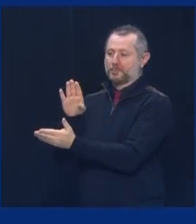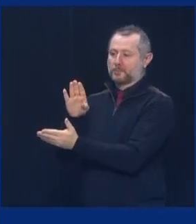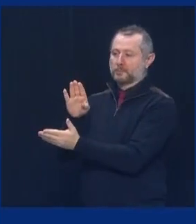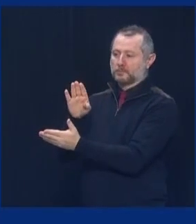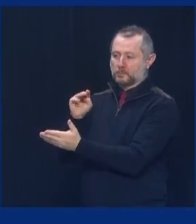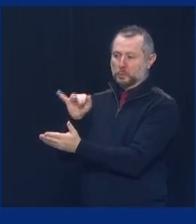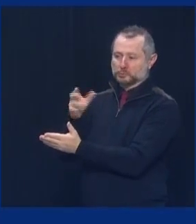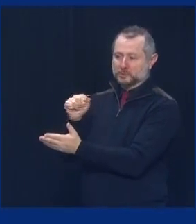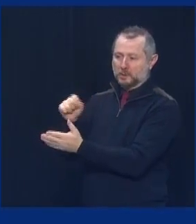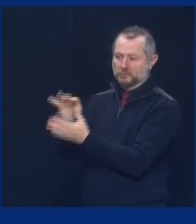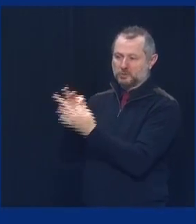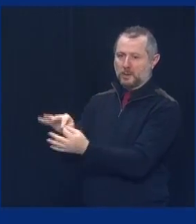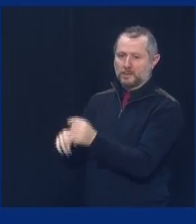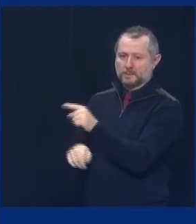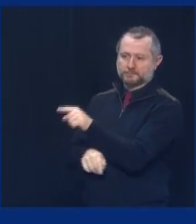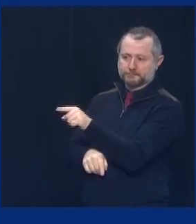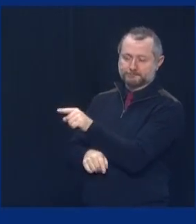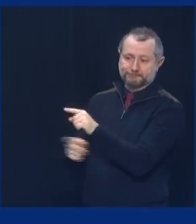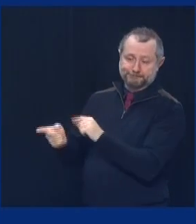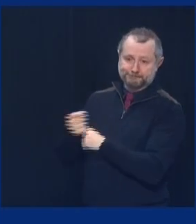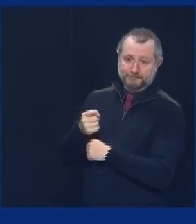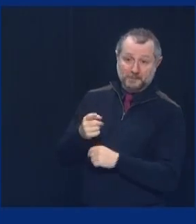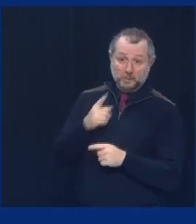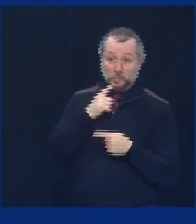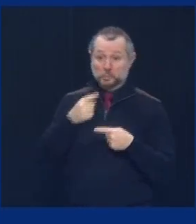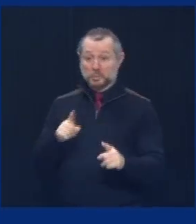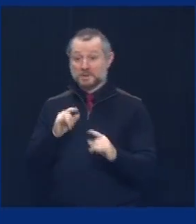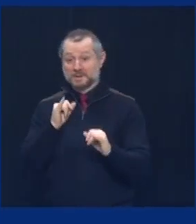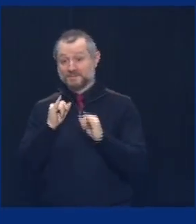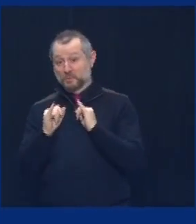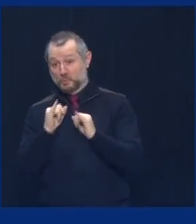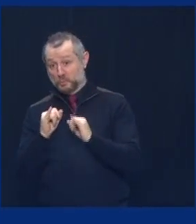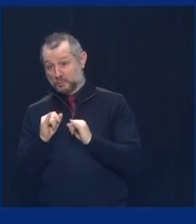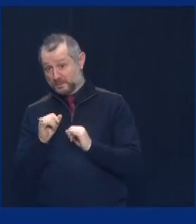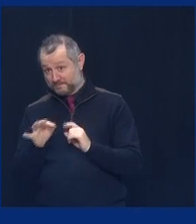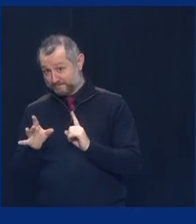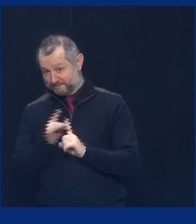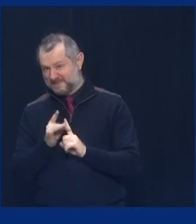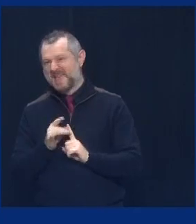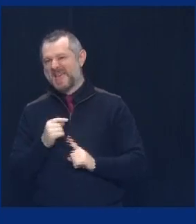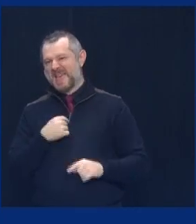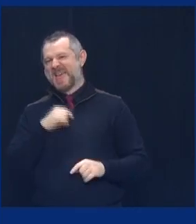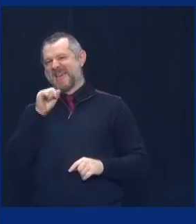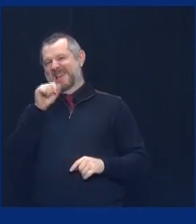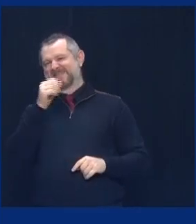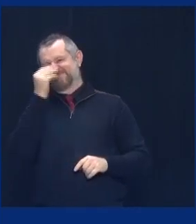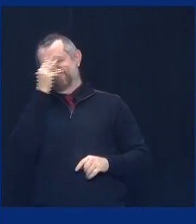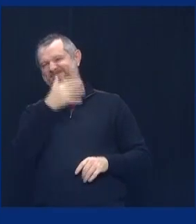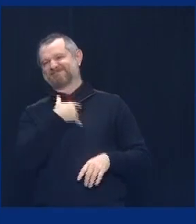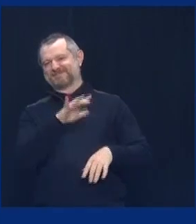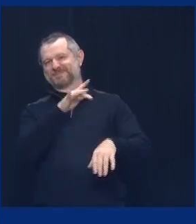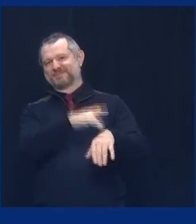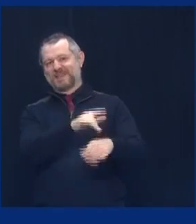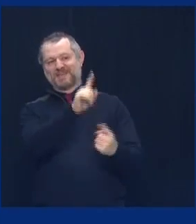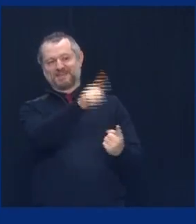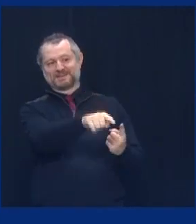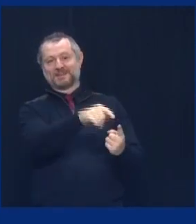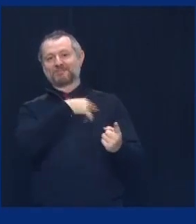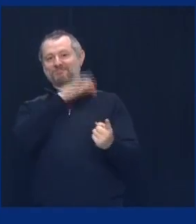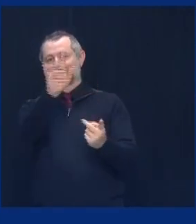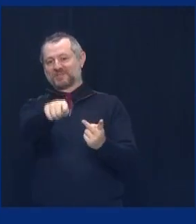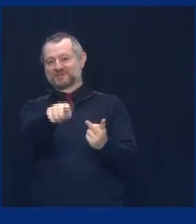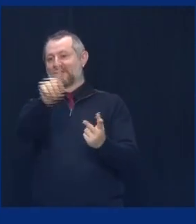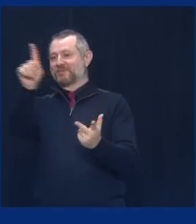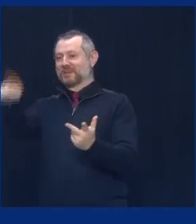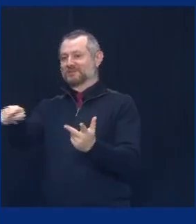how a person, in an interview, if a person identifies multiple sources, you can't